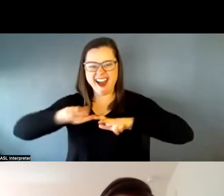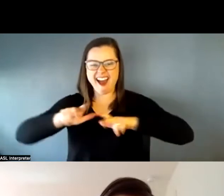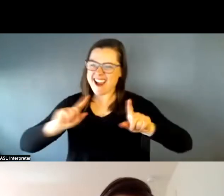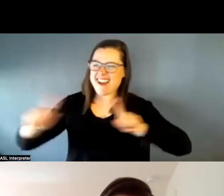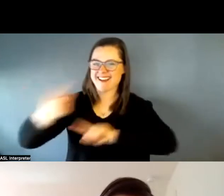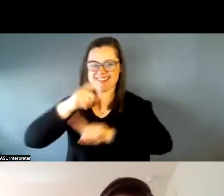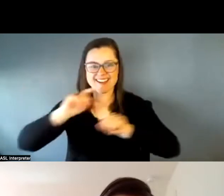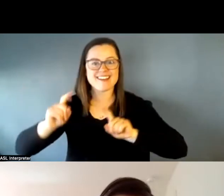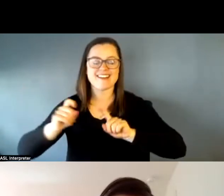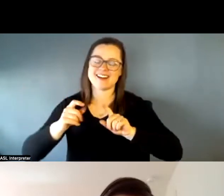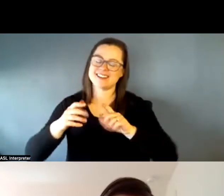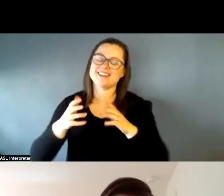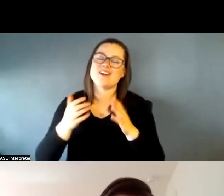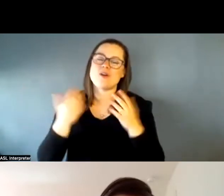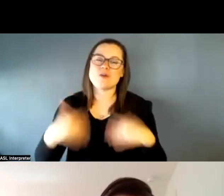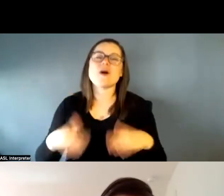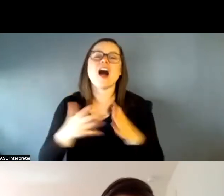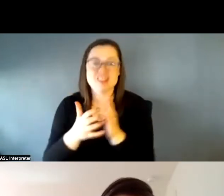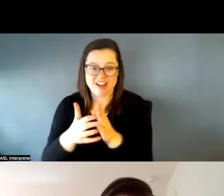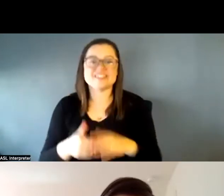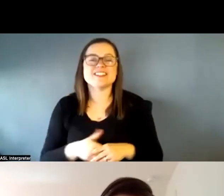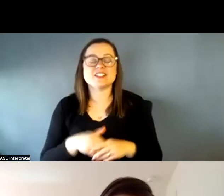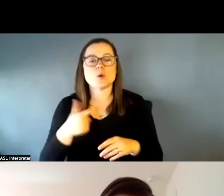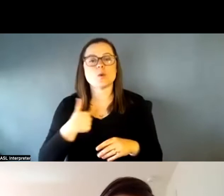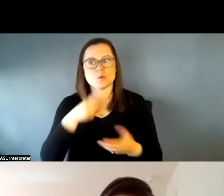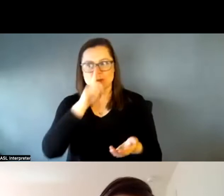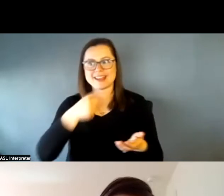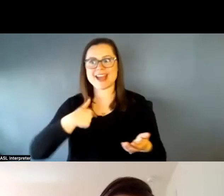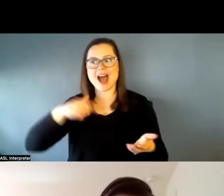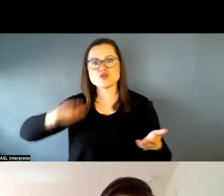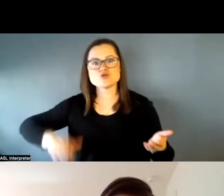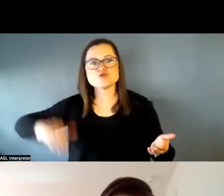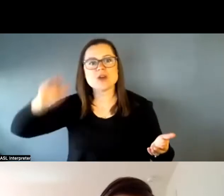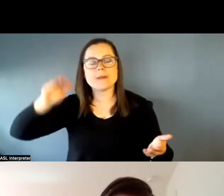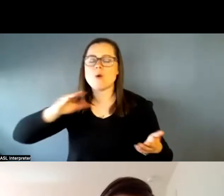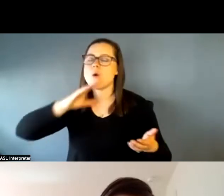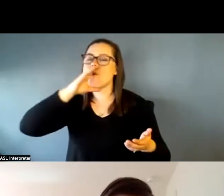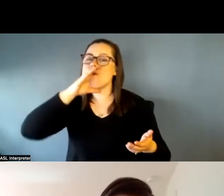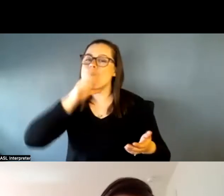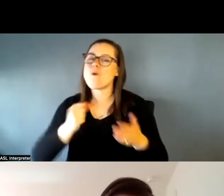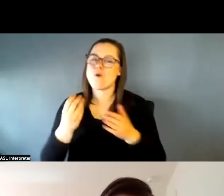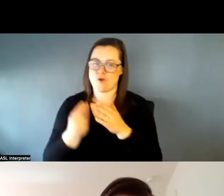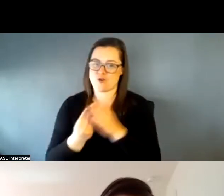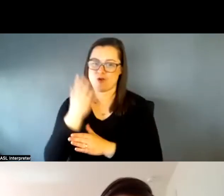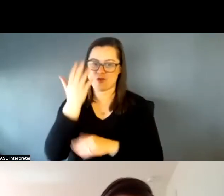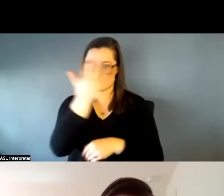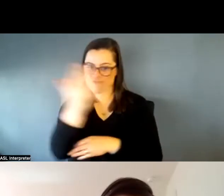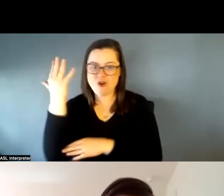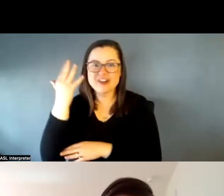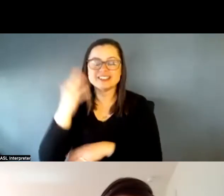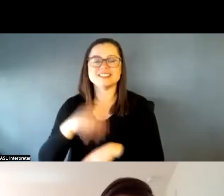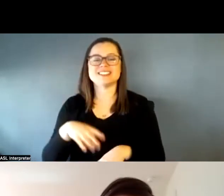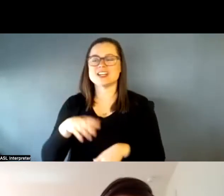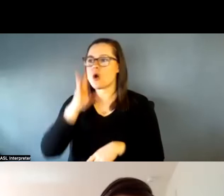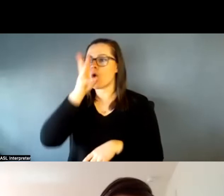grew up, you know, it's all full of old growth forests, hiking to waterfalls.